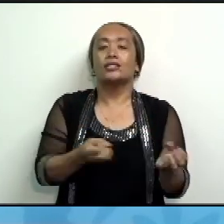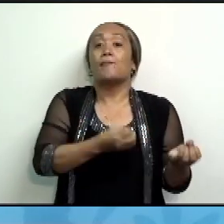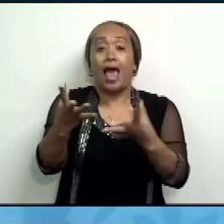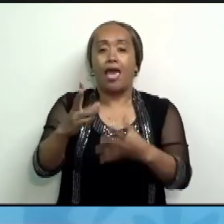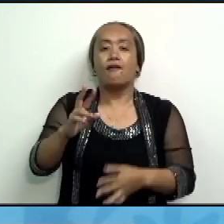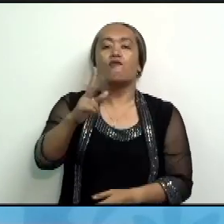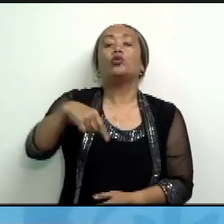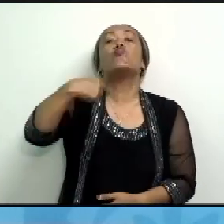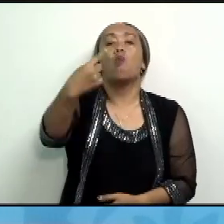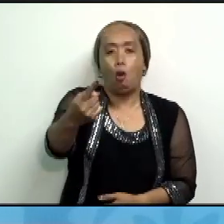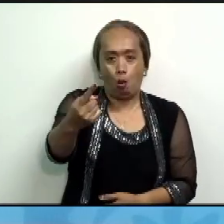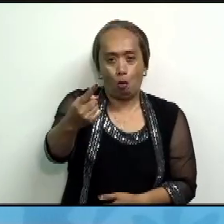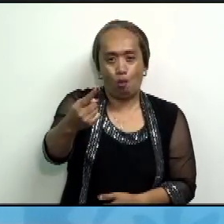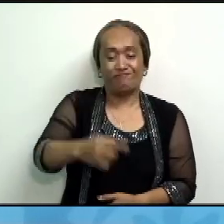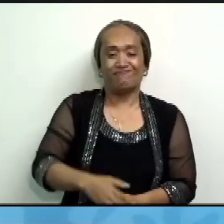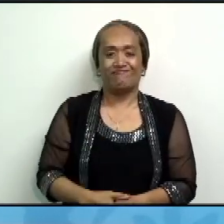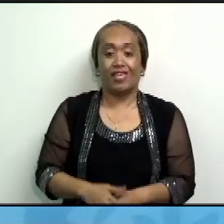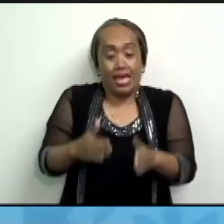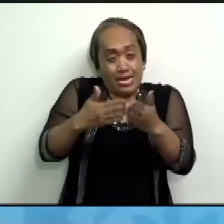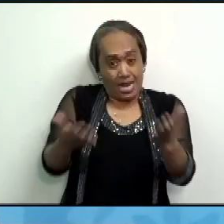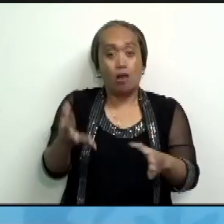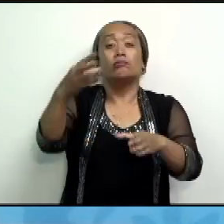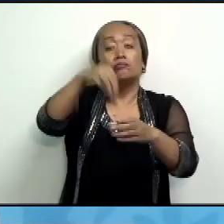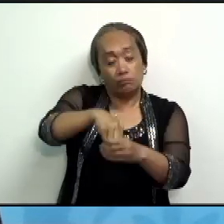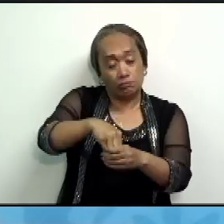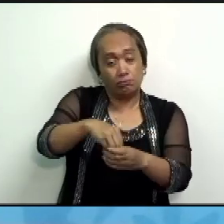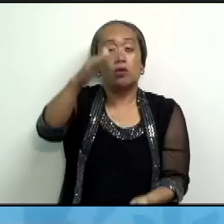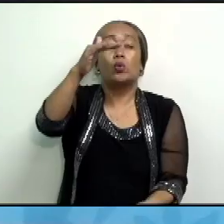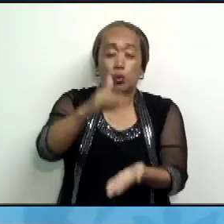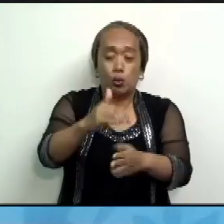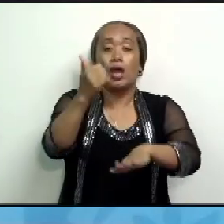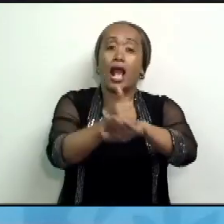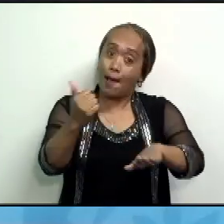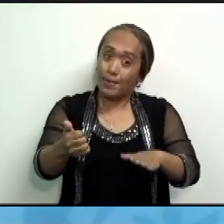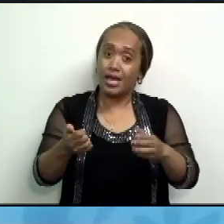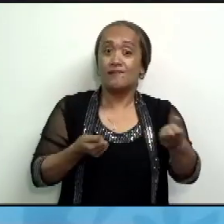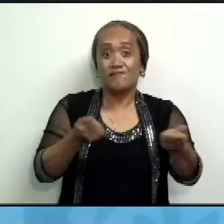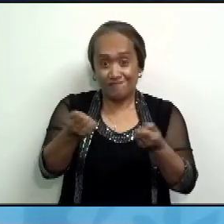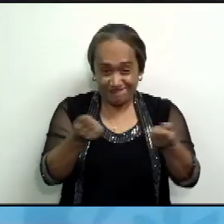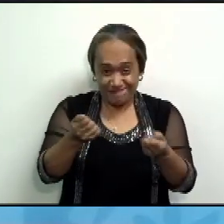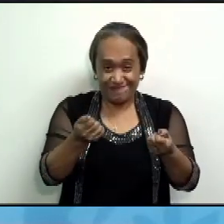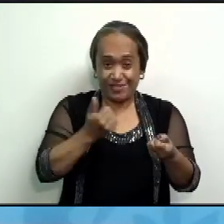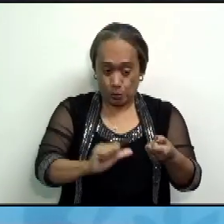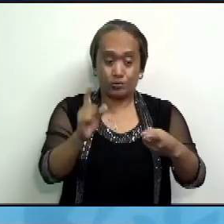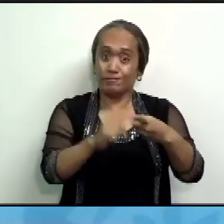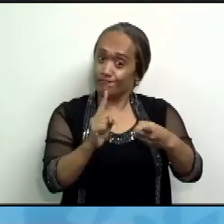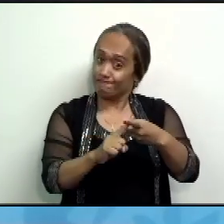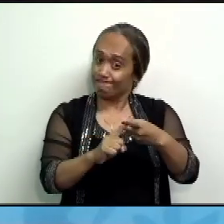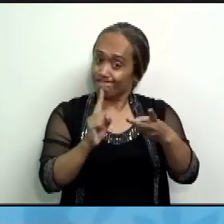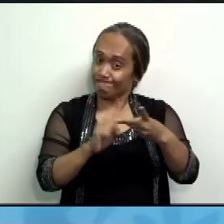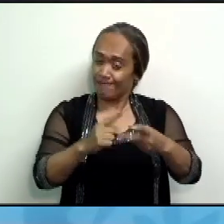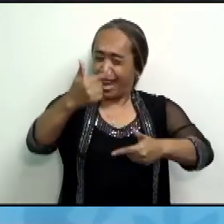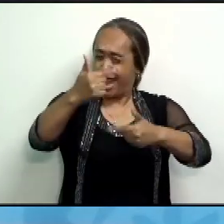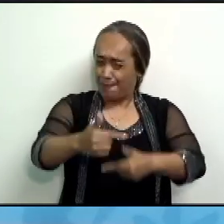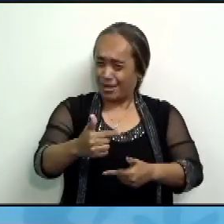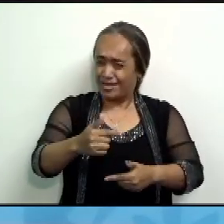tomorrow. Now, this may include reducing government vehicle use even further, limiting